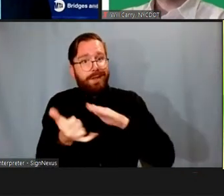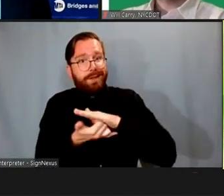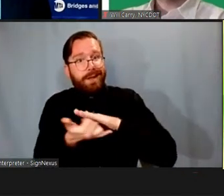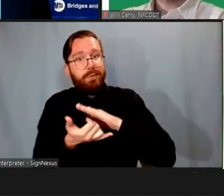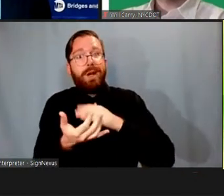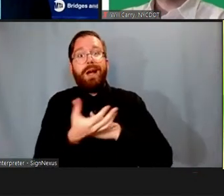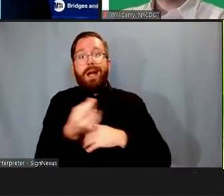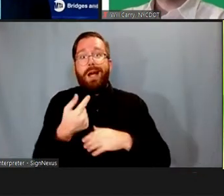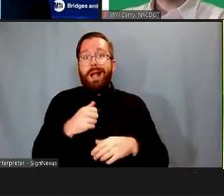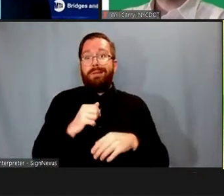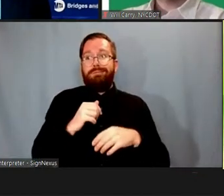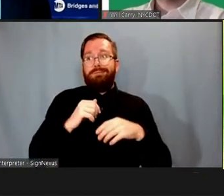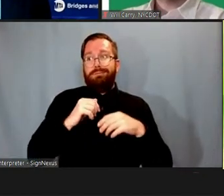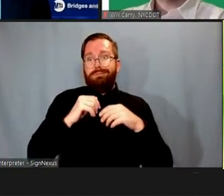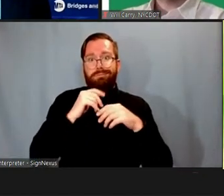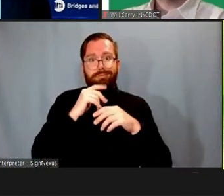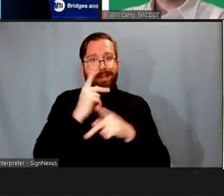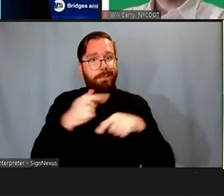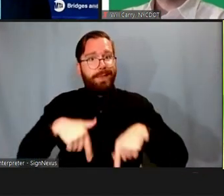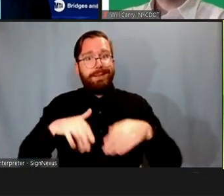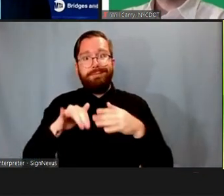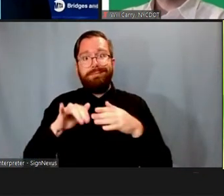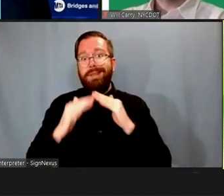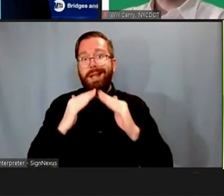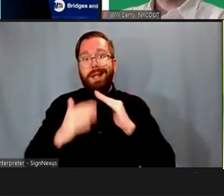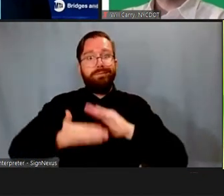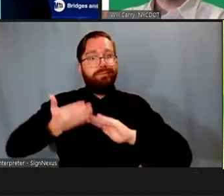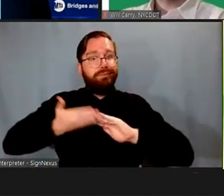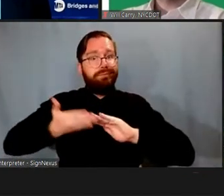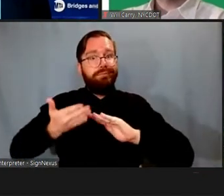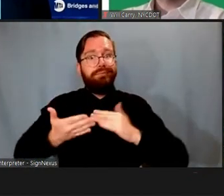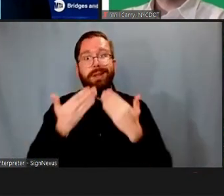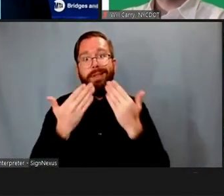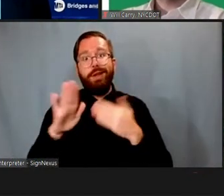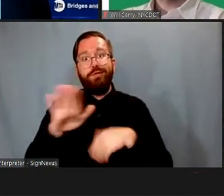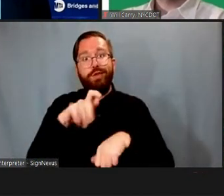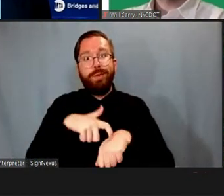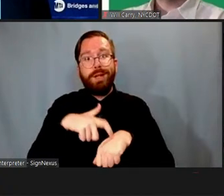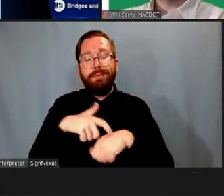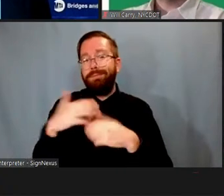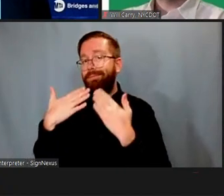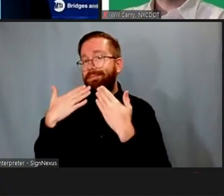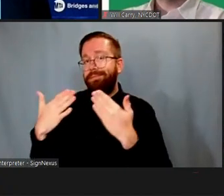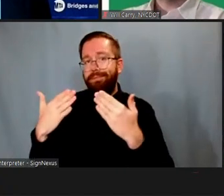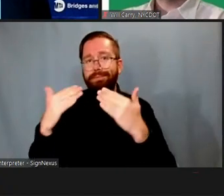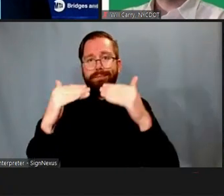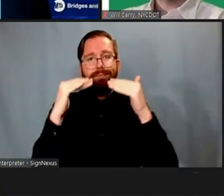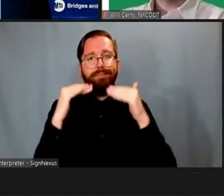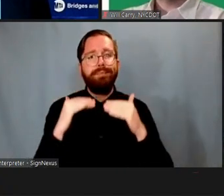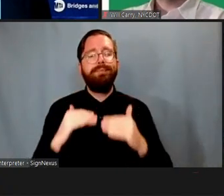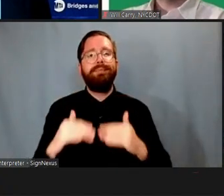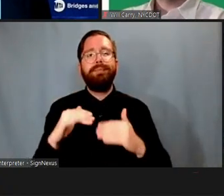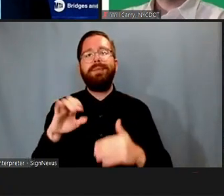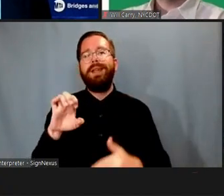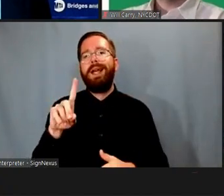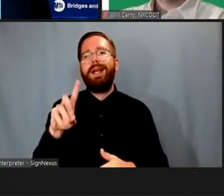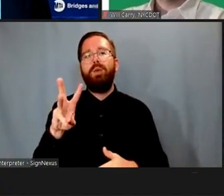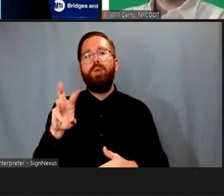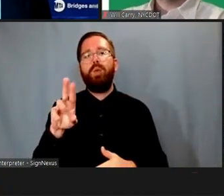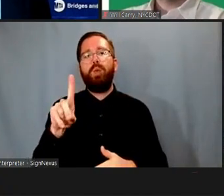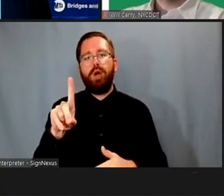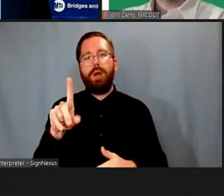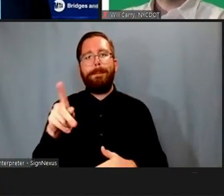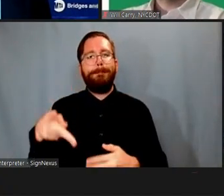the city running thank you and thank you for your time thank you our next speaker is edward p followed by